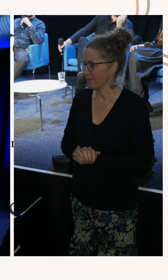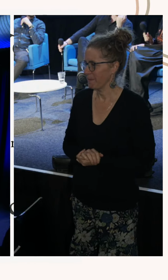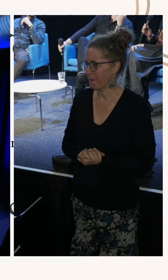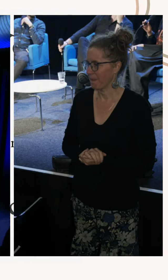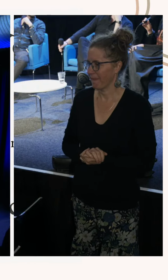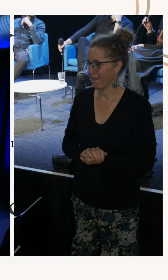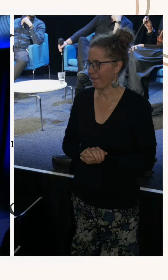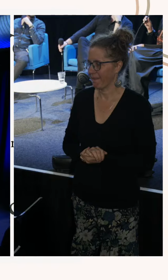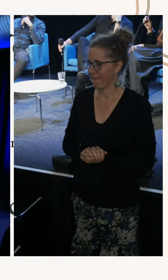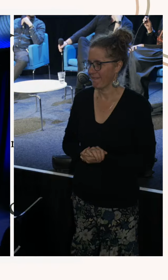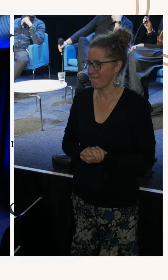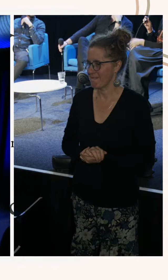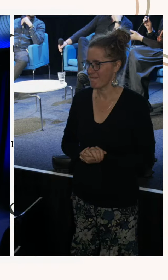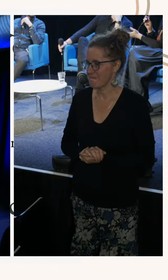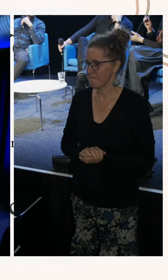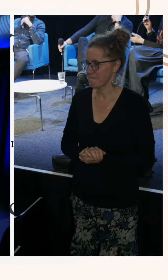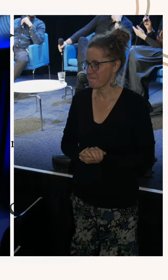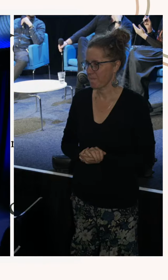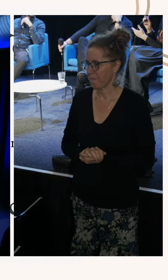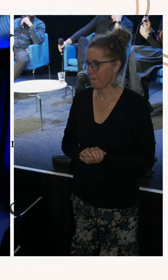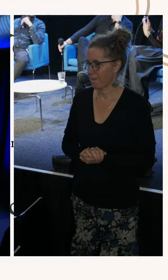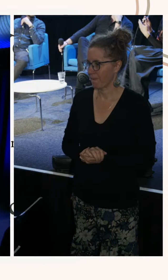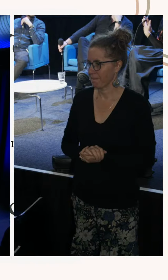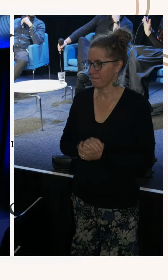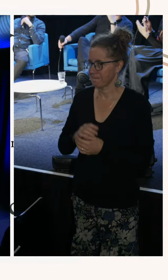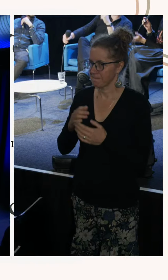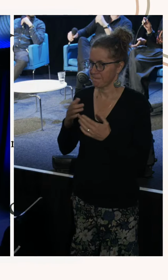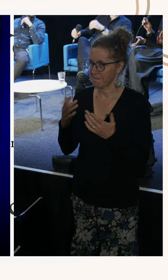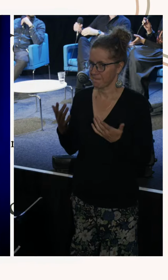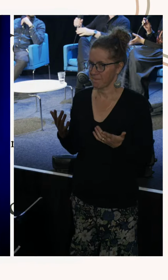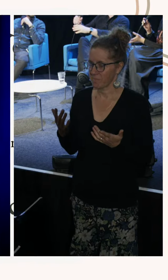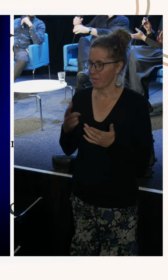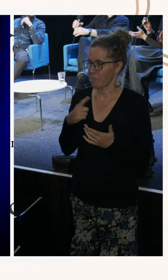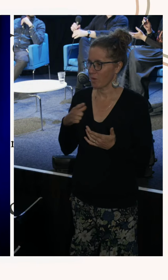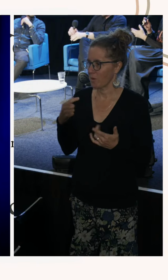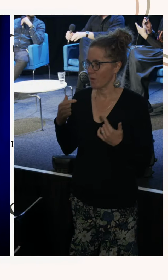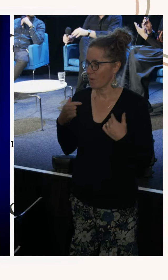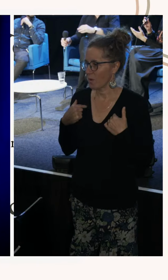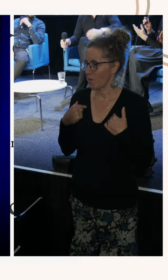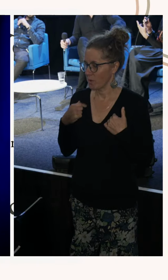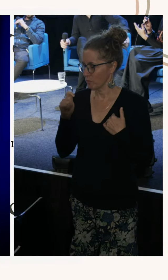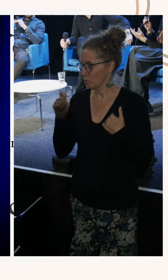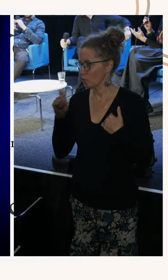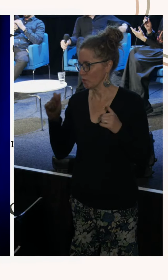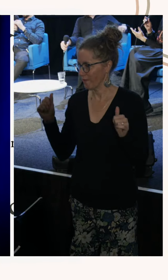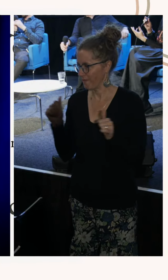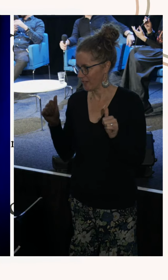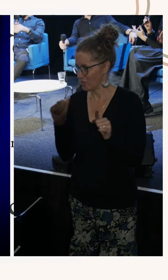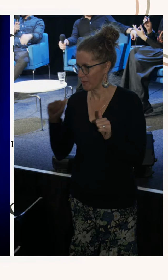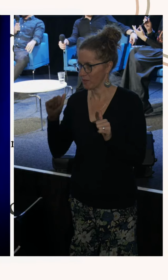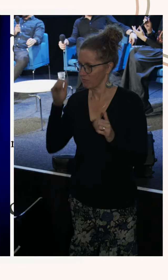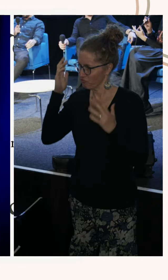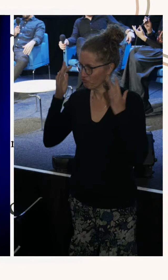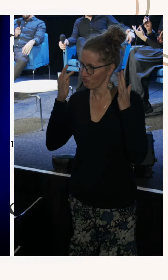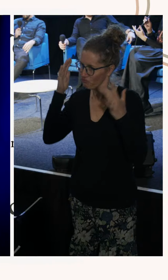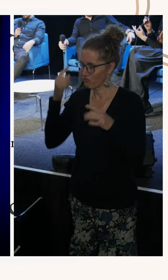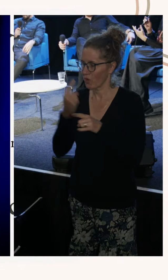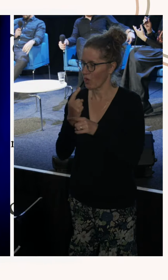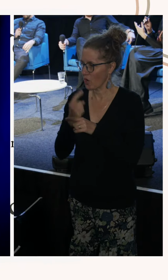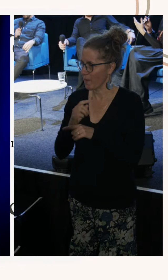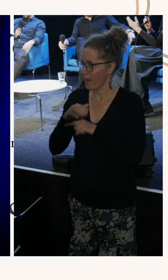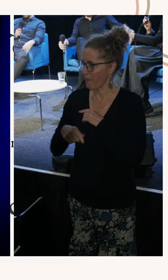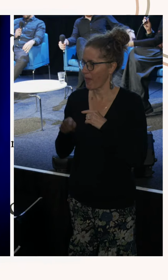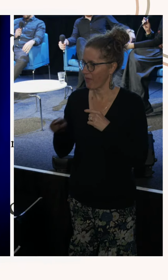But this was, I guess the kind of, you know, because we're wrapping up relatively soon, but the kind of reflective comments on that, I suppose. I